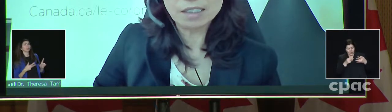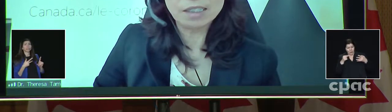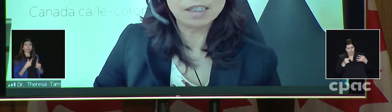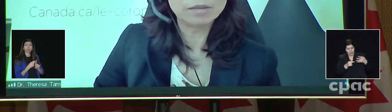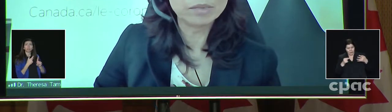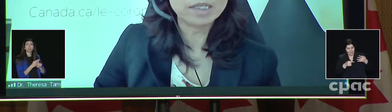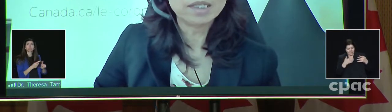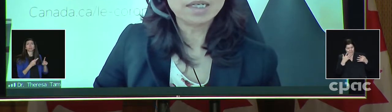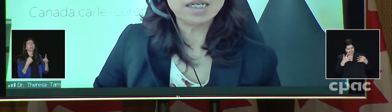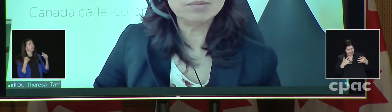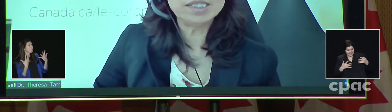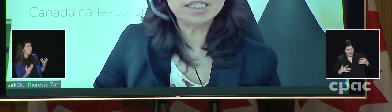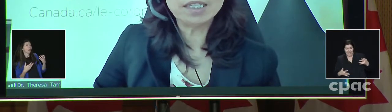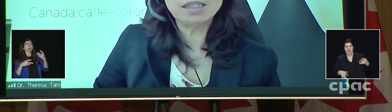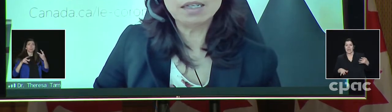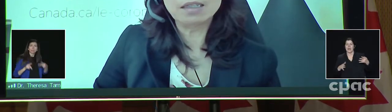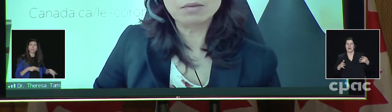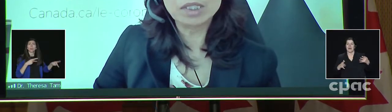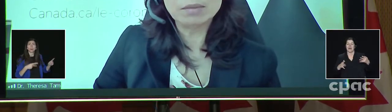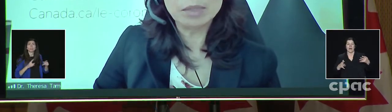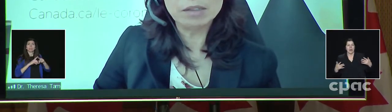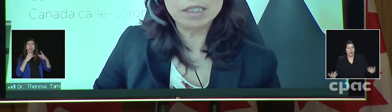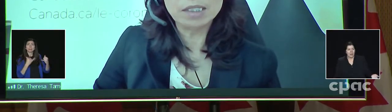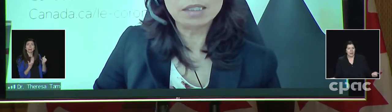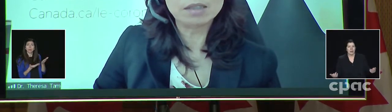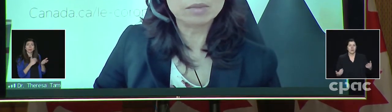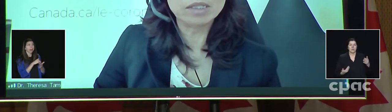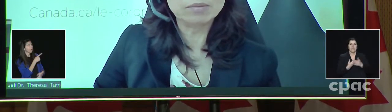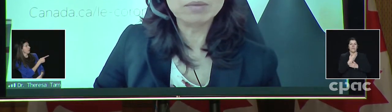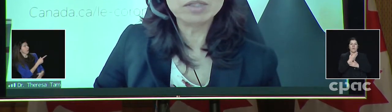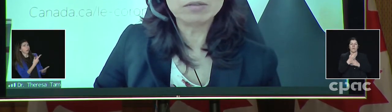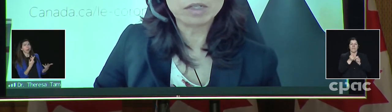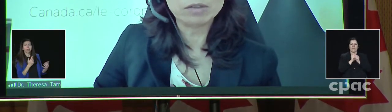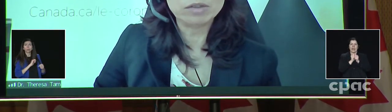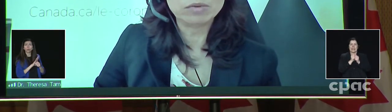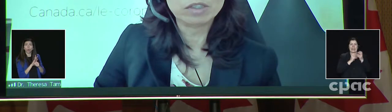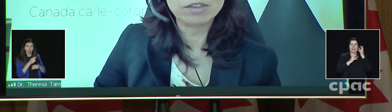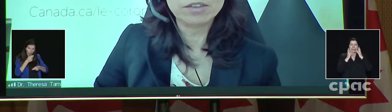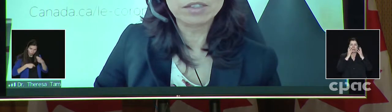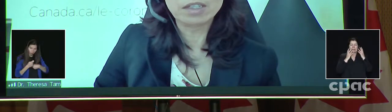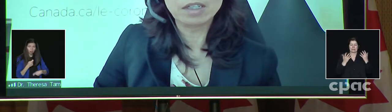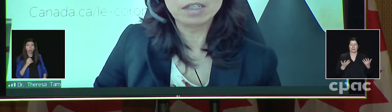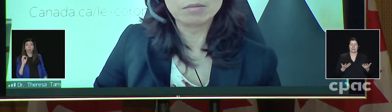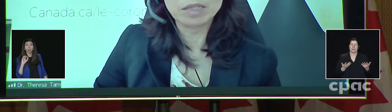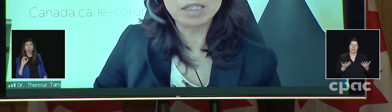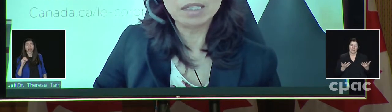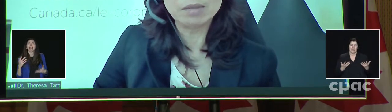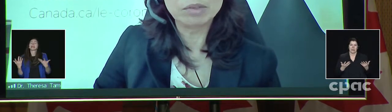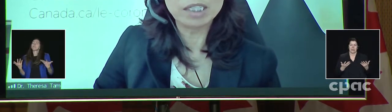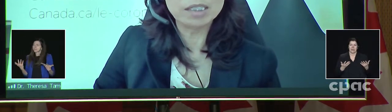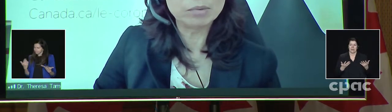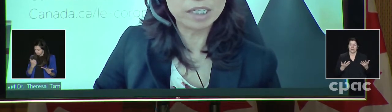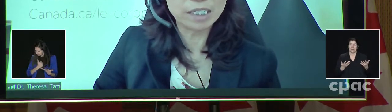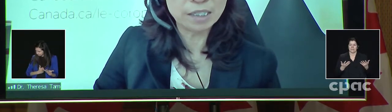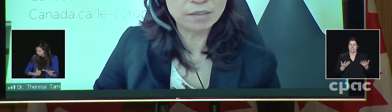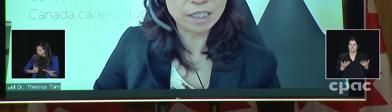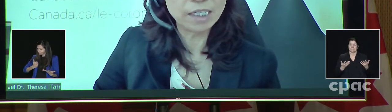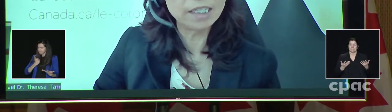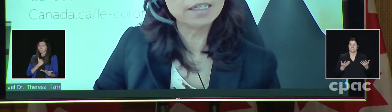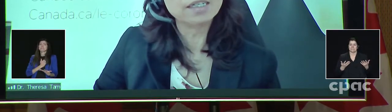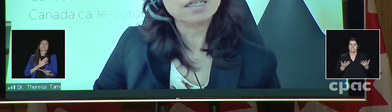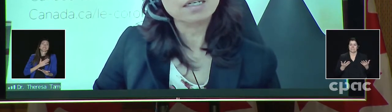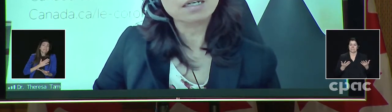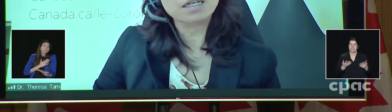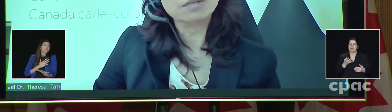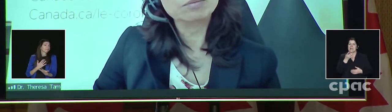variant. I've been saying that the winter period is going to be a bumpy road towards a brighter spring, if you